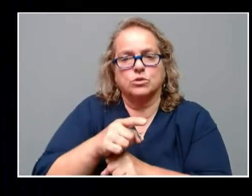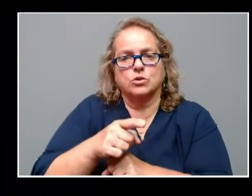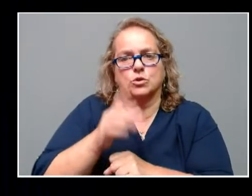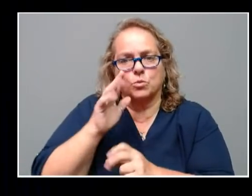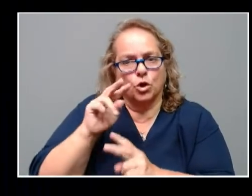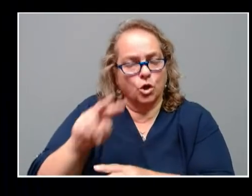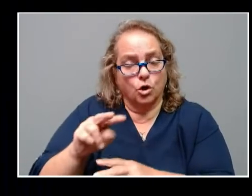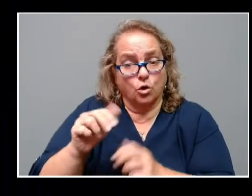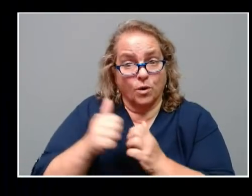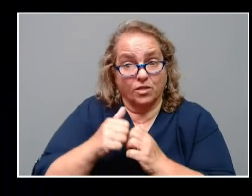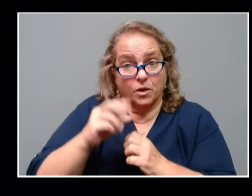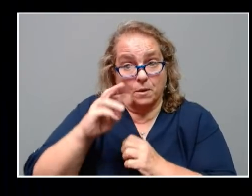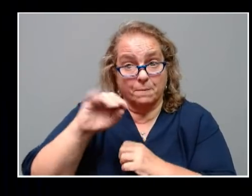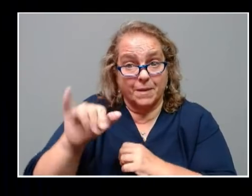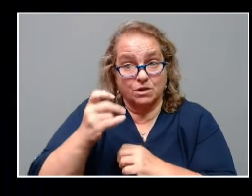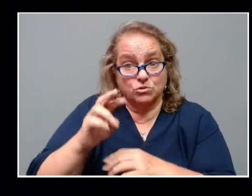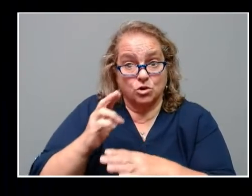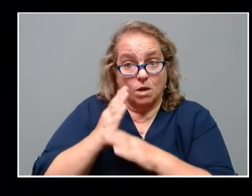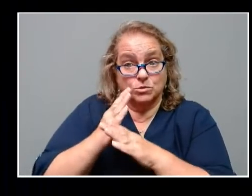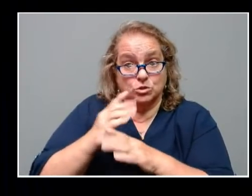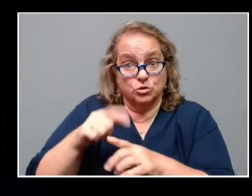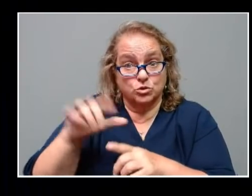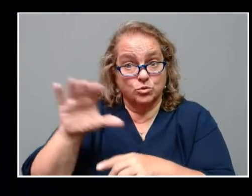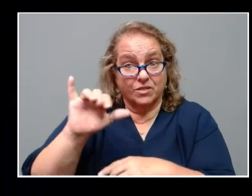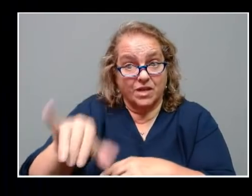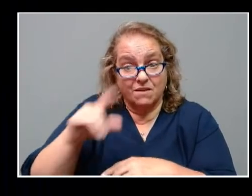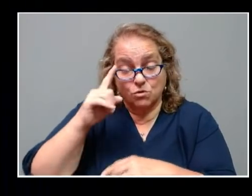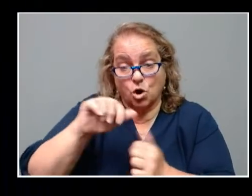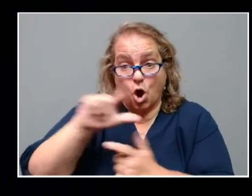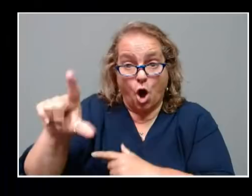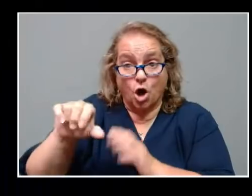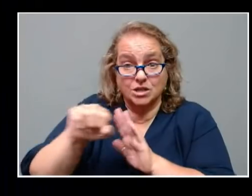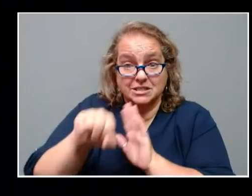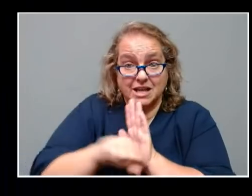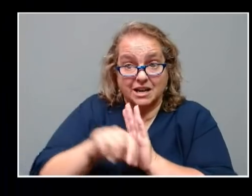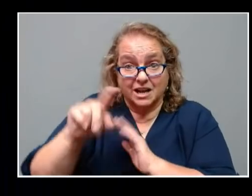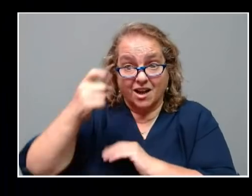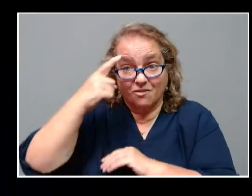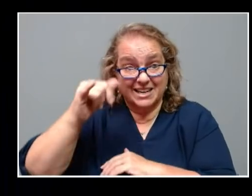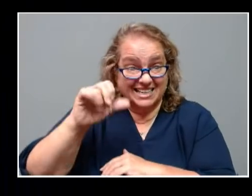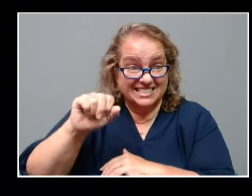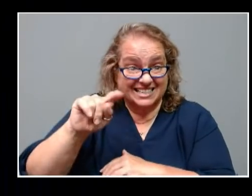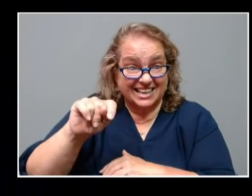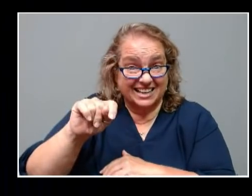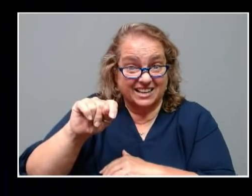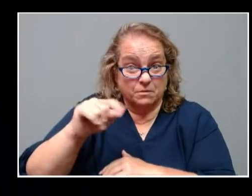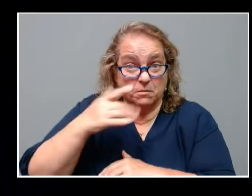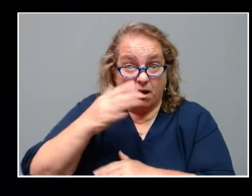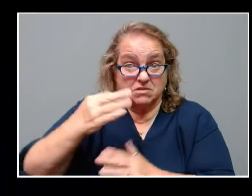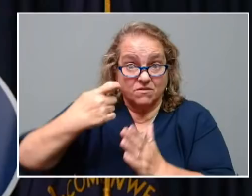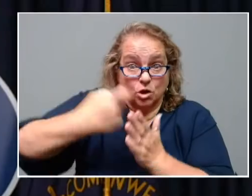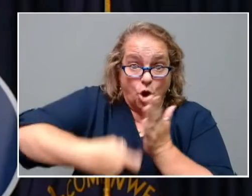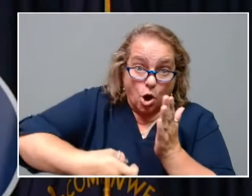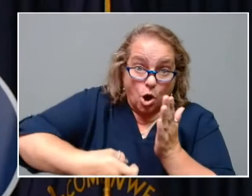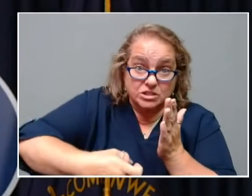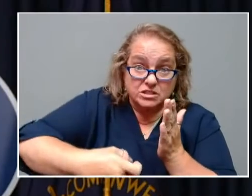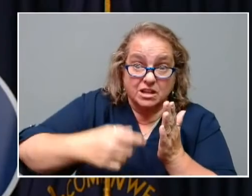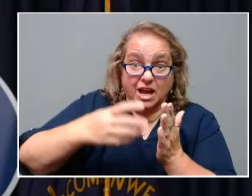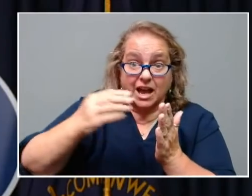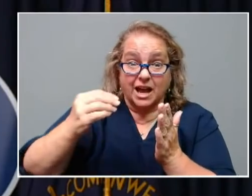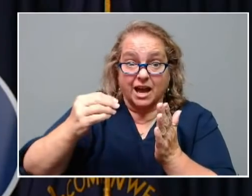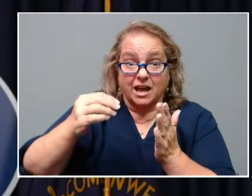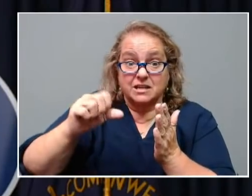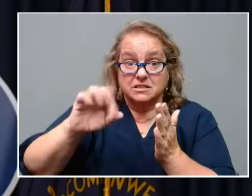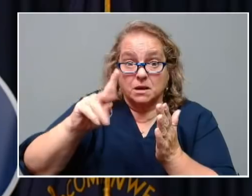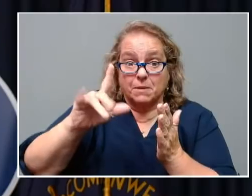major obstacle to doing that for all state government employees simply be the cost and physical supply of testing? And also, are there